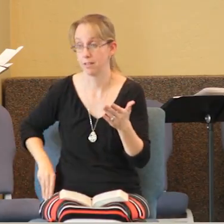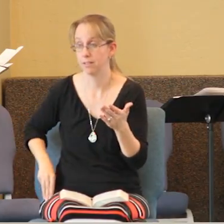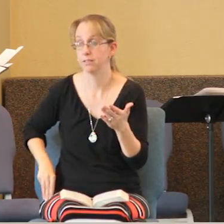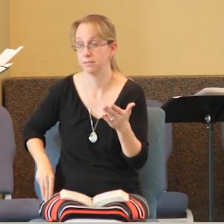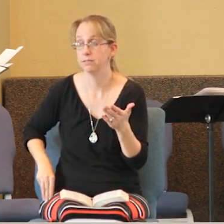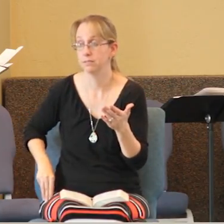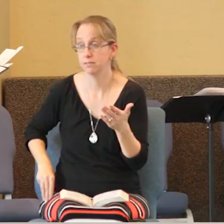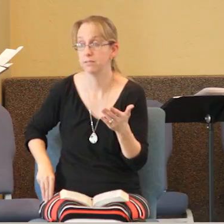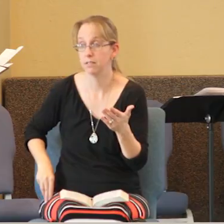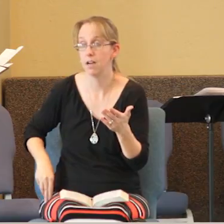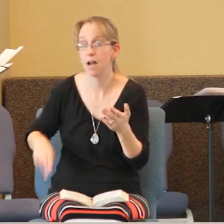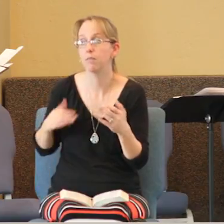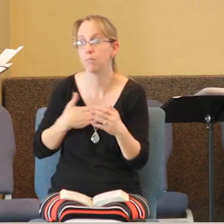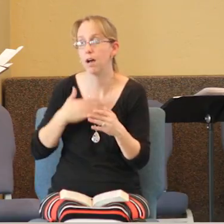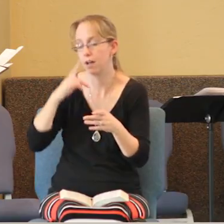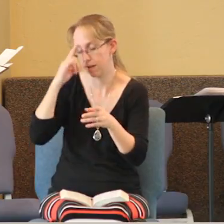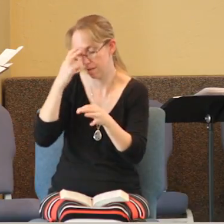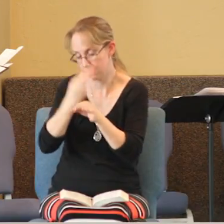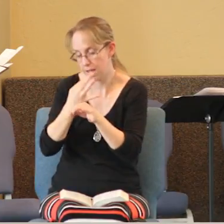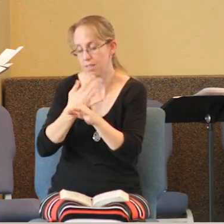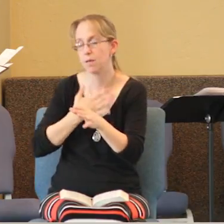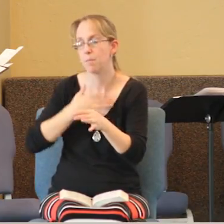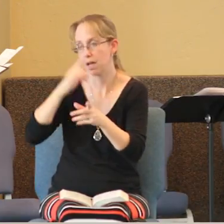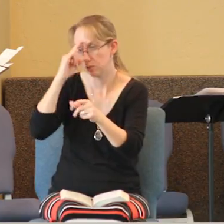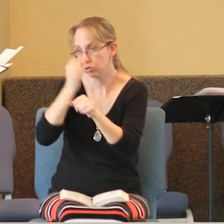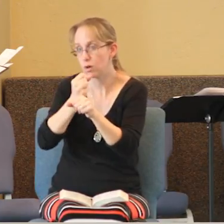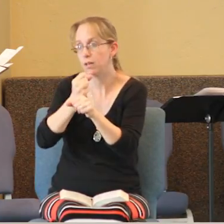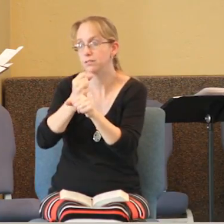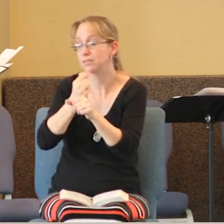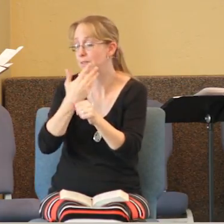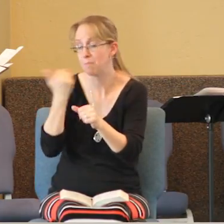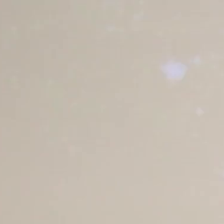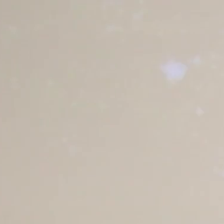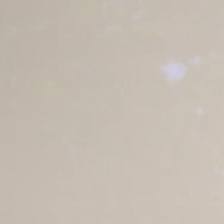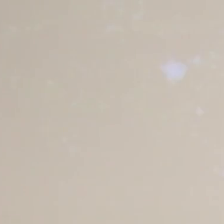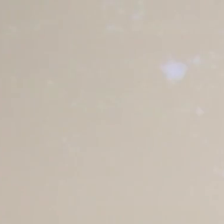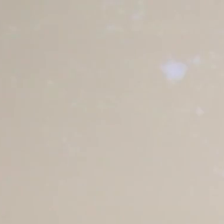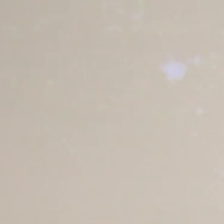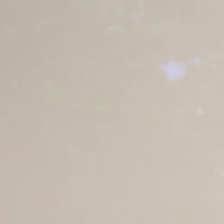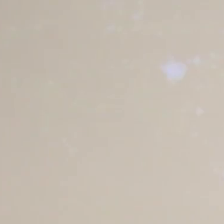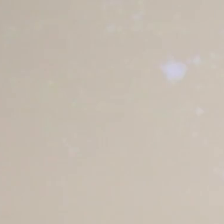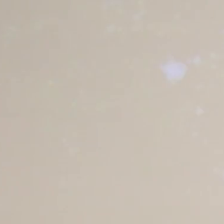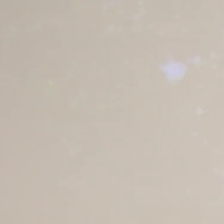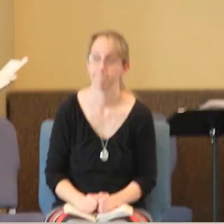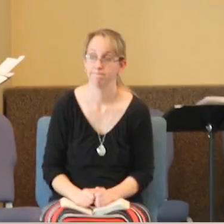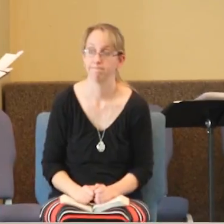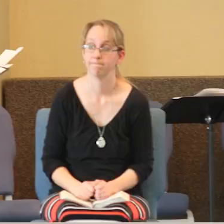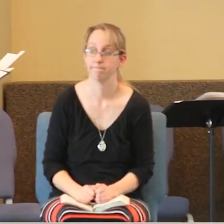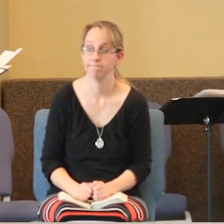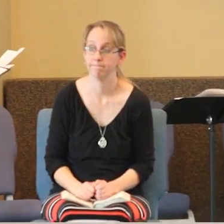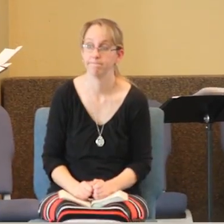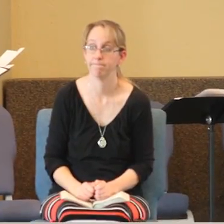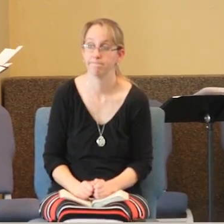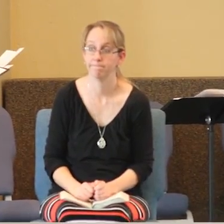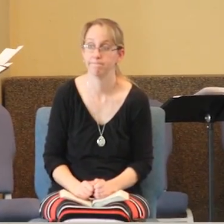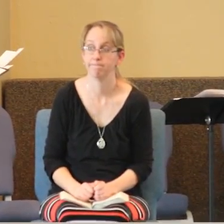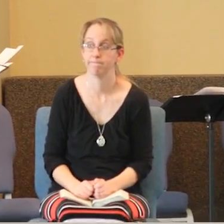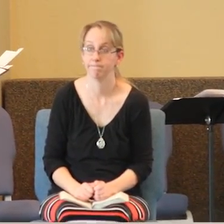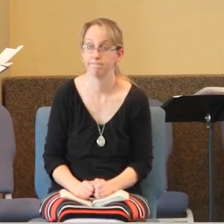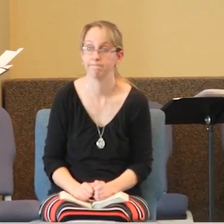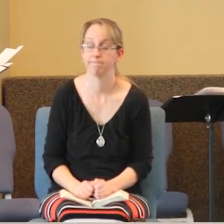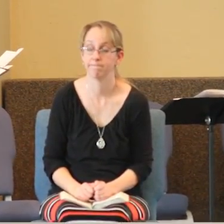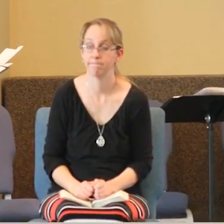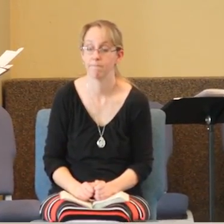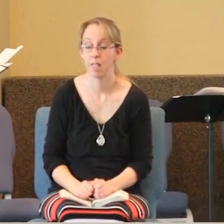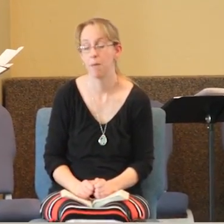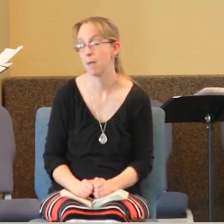And I put my faith and my trust. The best way I know how, God, I trust you to save me. That's